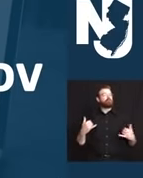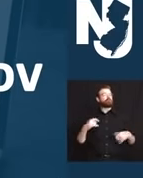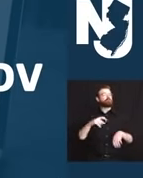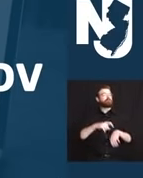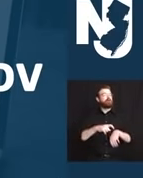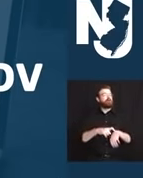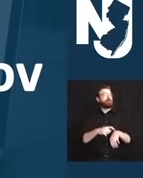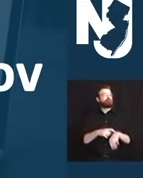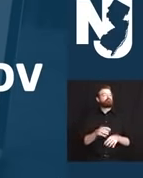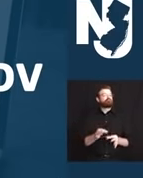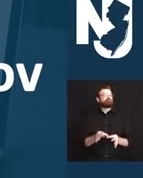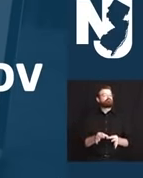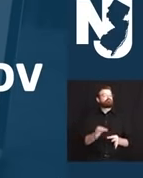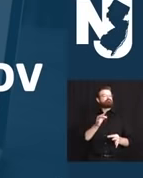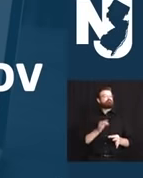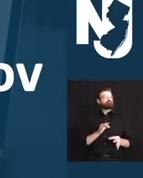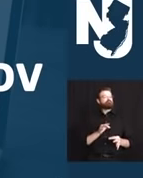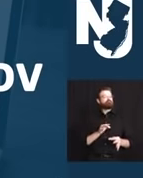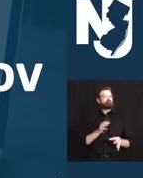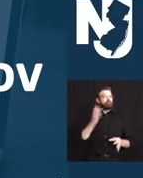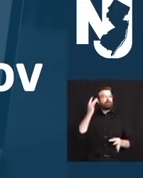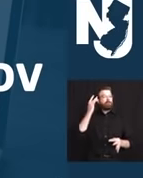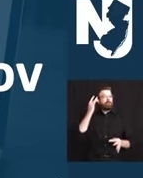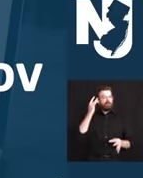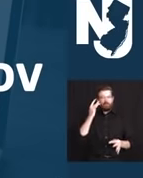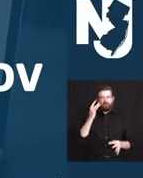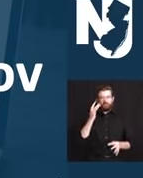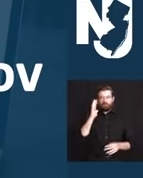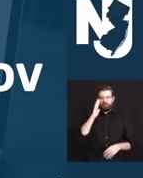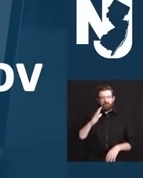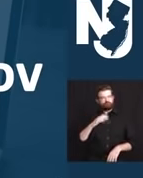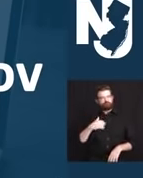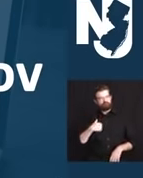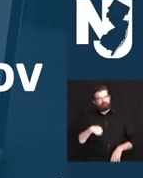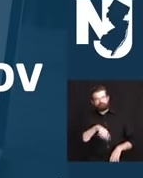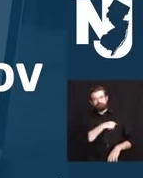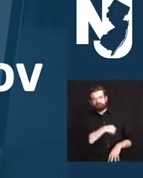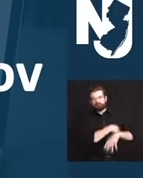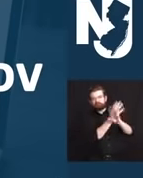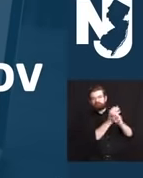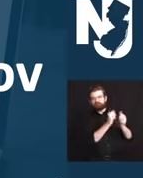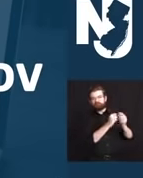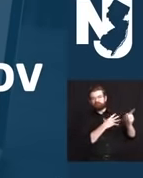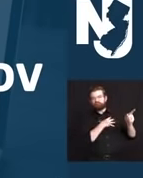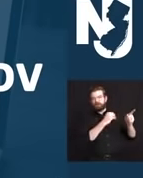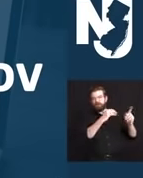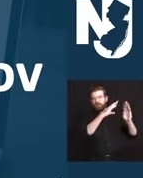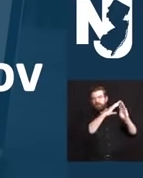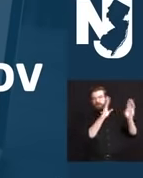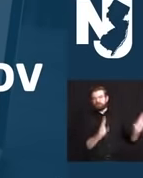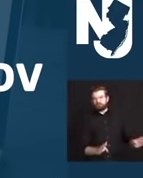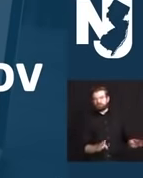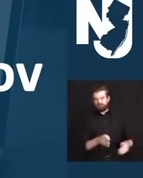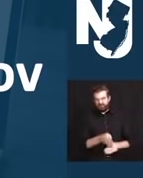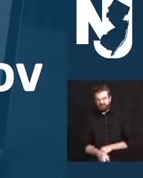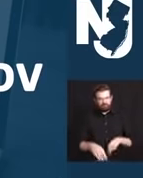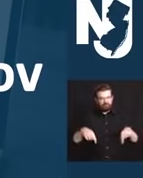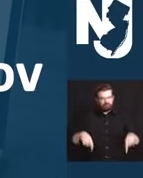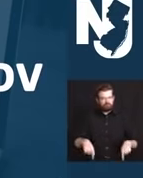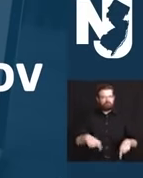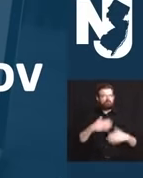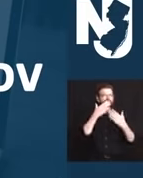Pence immediately after this. We'll buzz through our news as fast as we can, and we'll probably also ask you to